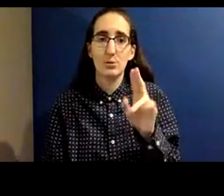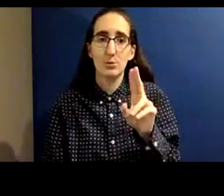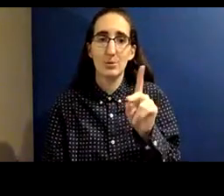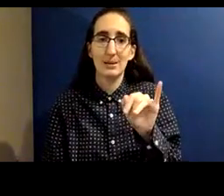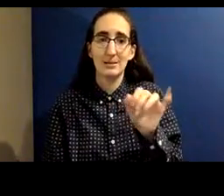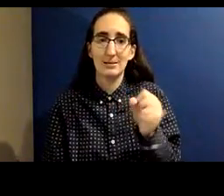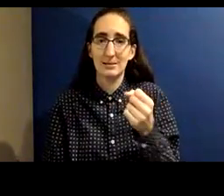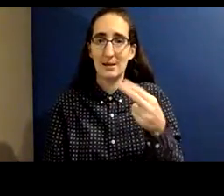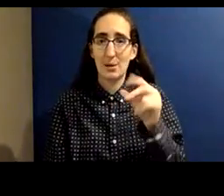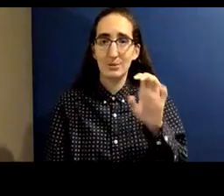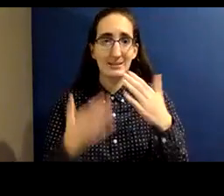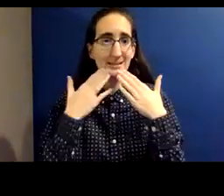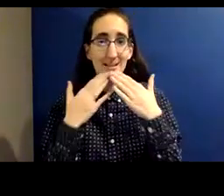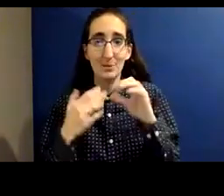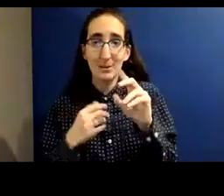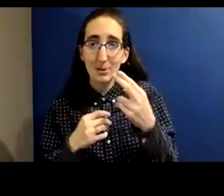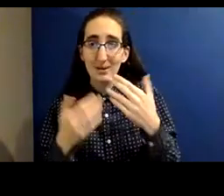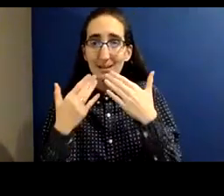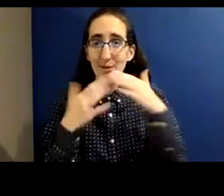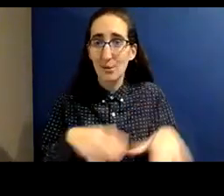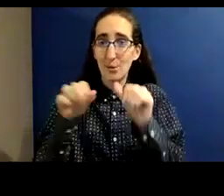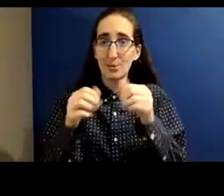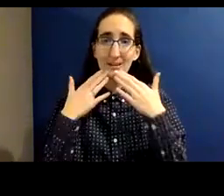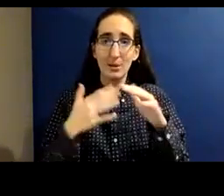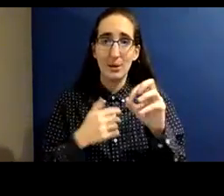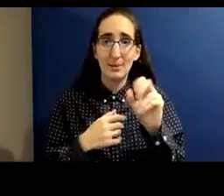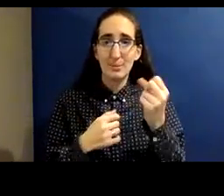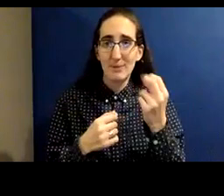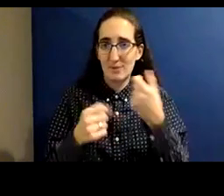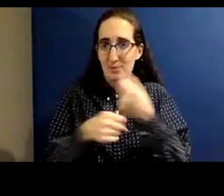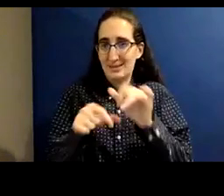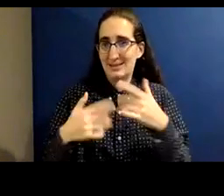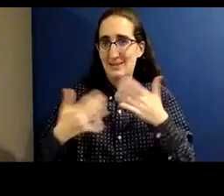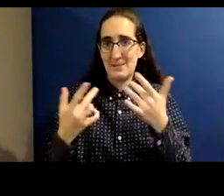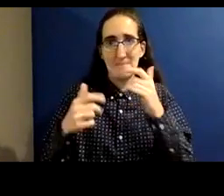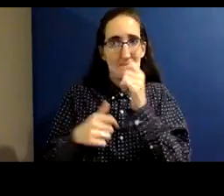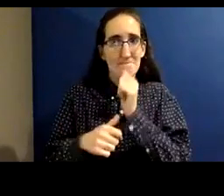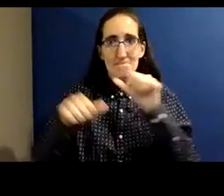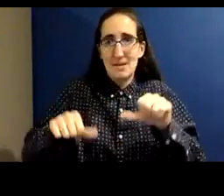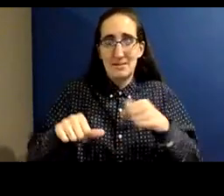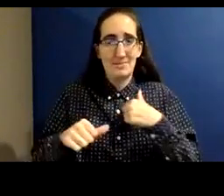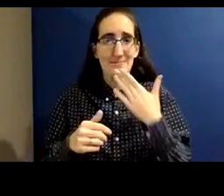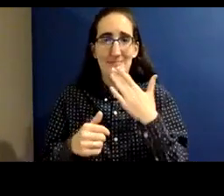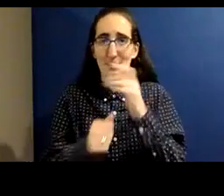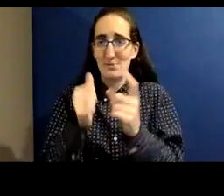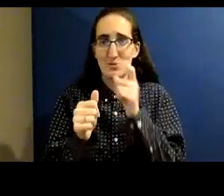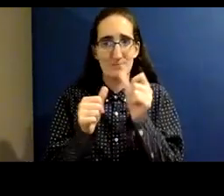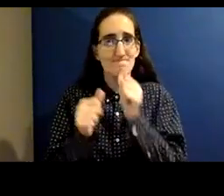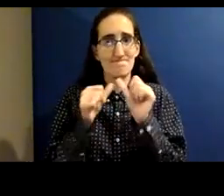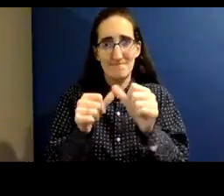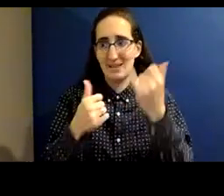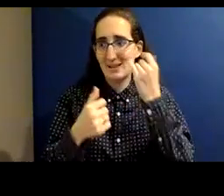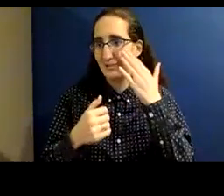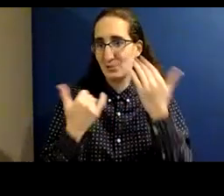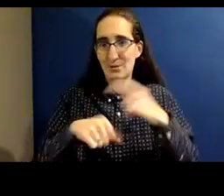and for Adams 12 for making this evening possible, and to all of you for hanging in there. I know we're at 7:16, so